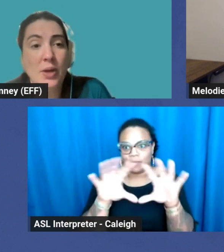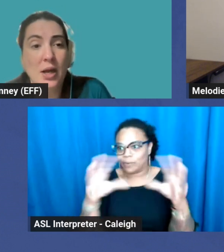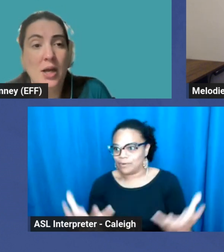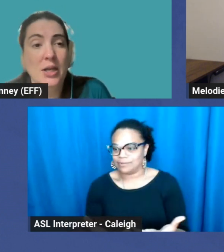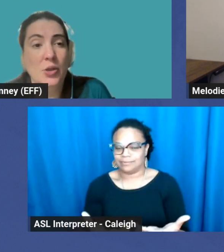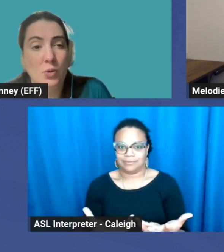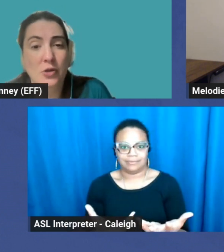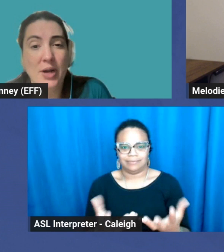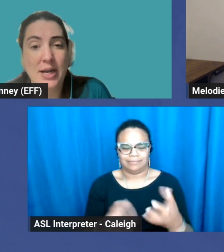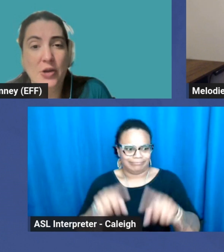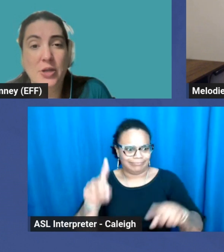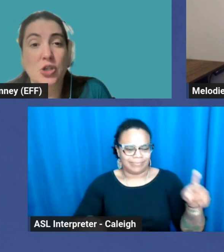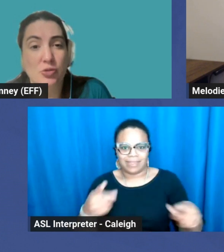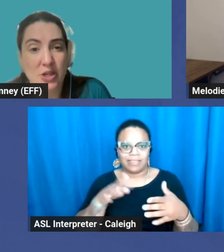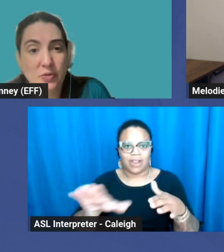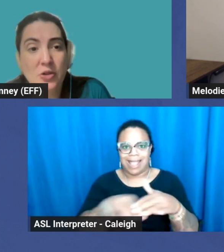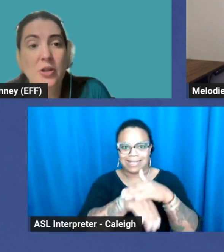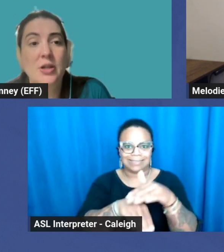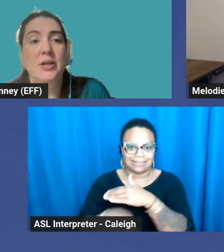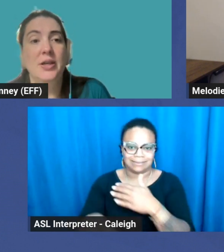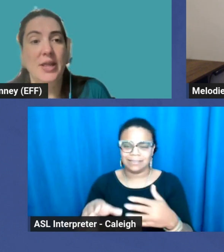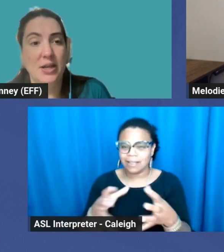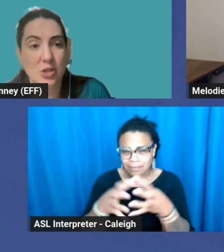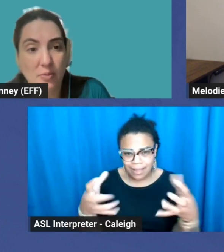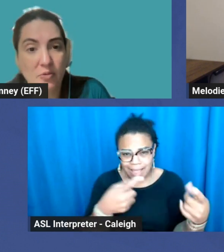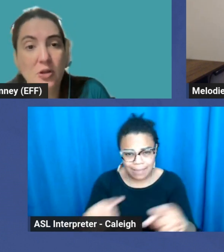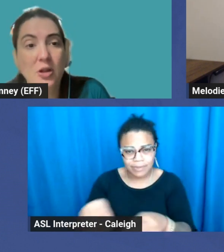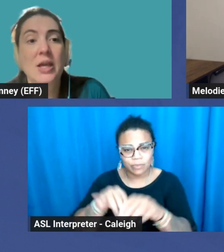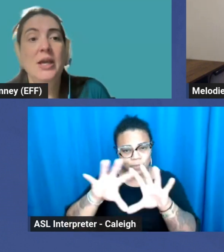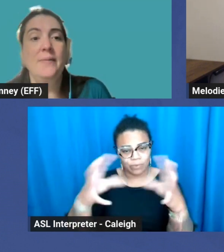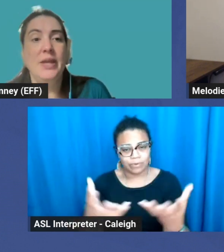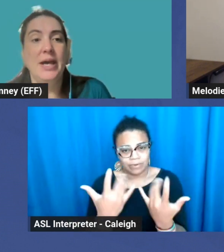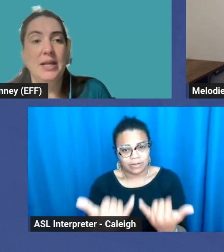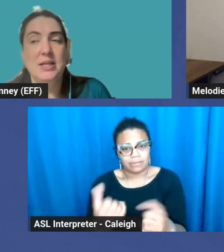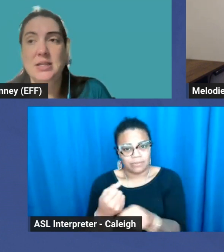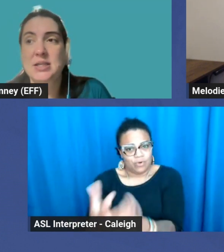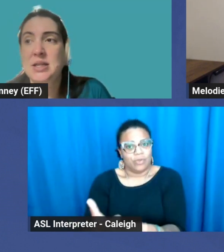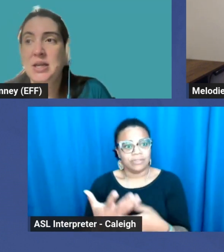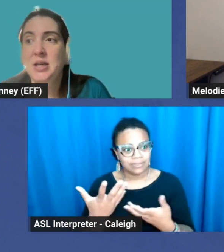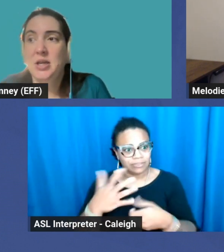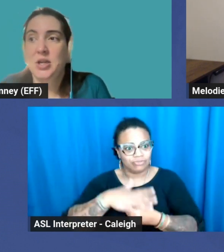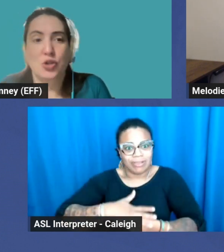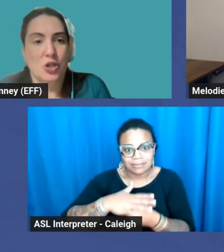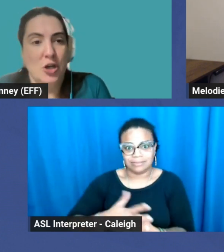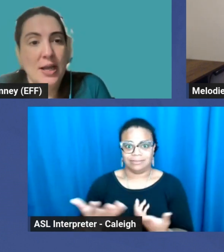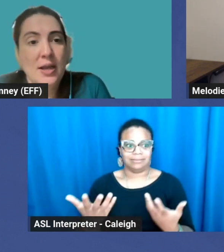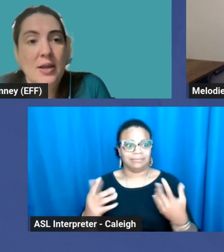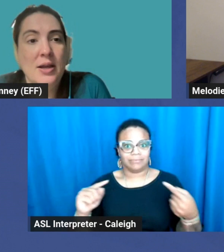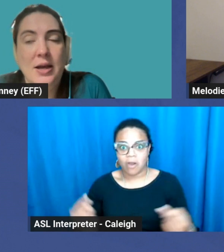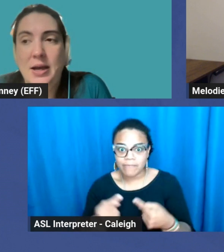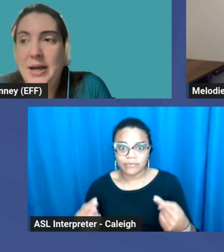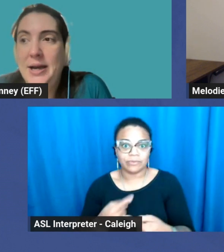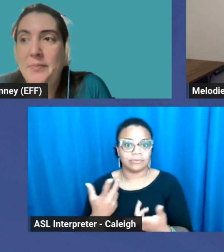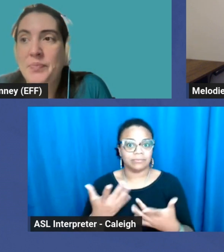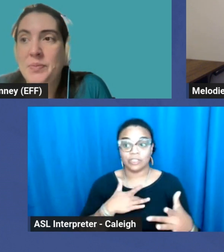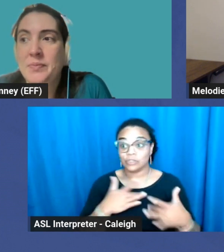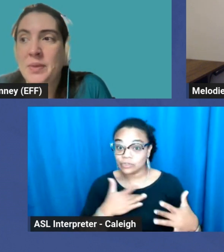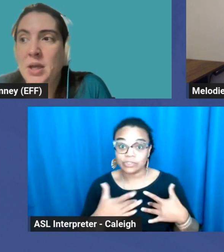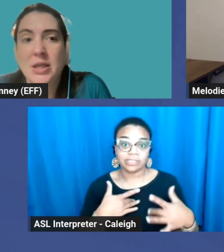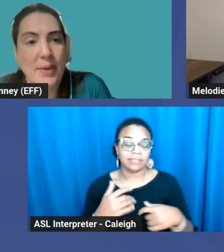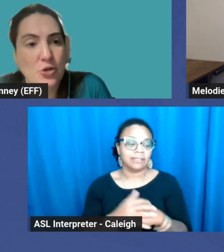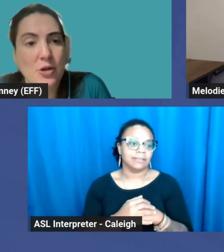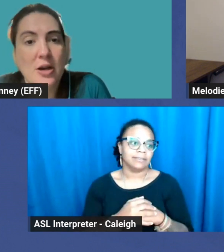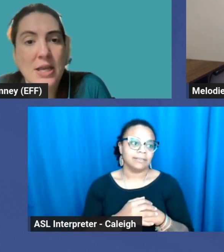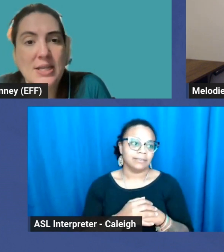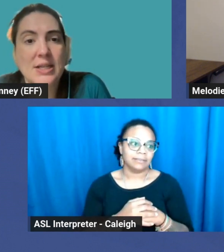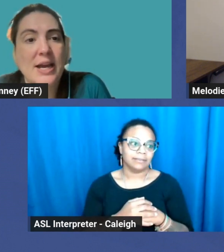that's going on in the world right now that is stressful, that is harmful, that is concerning.